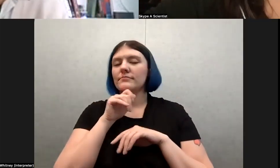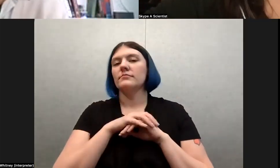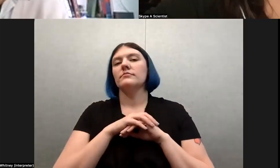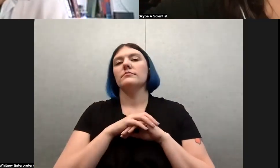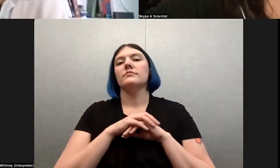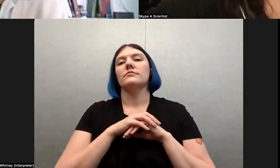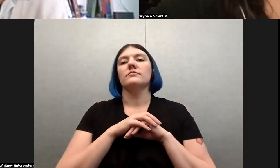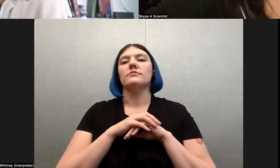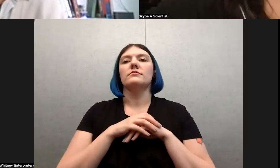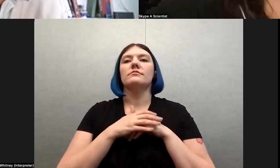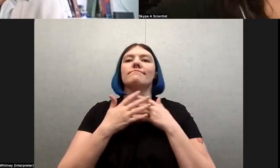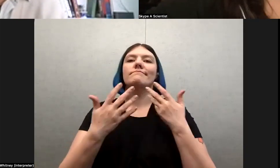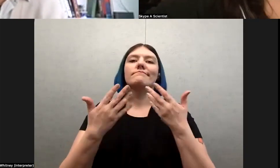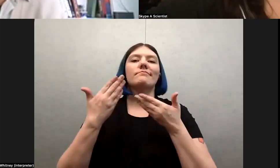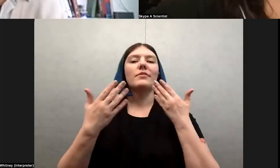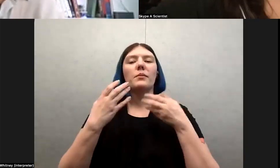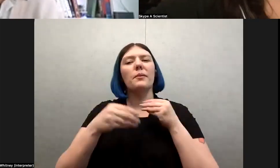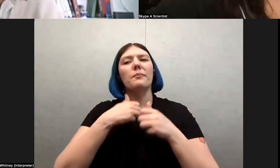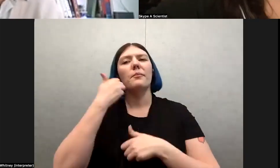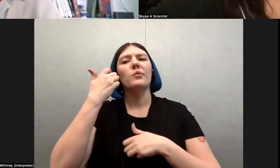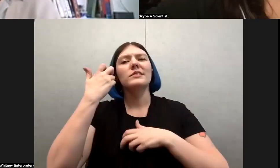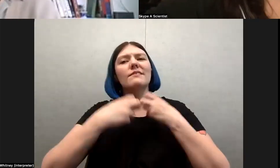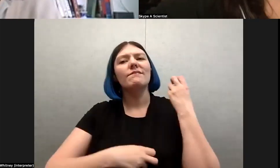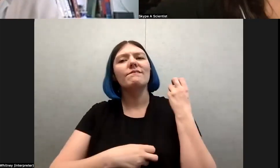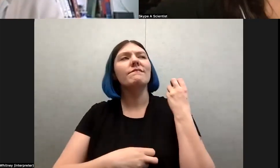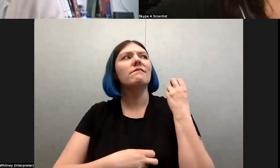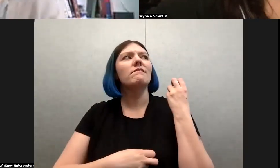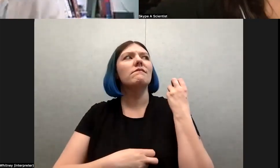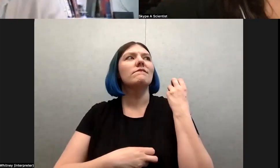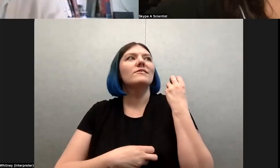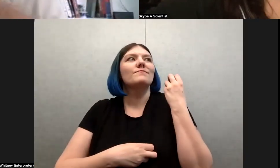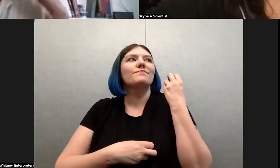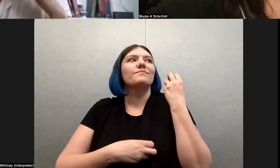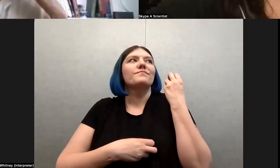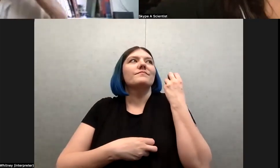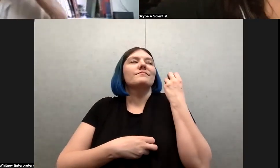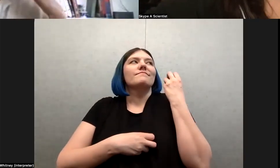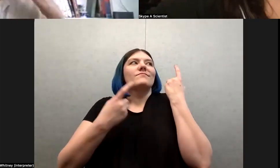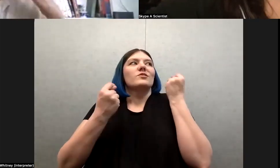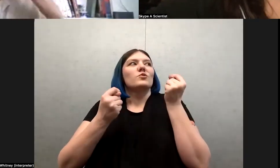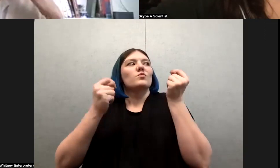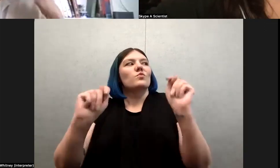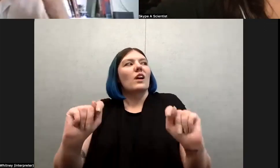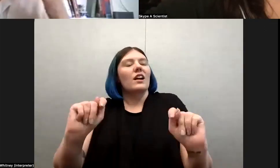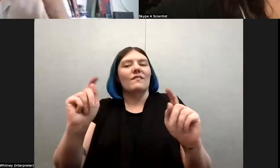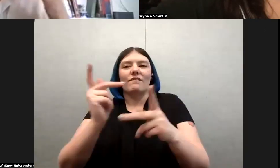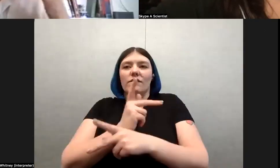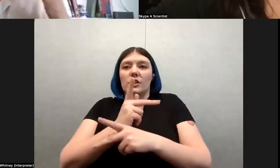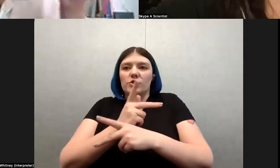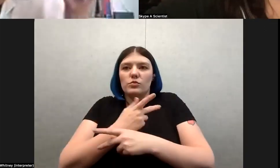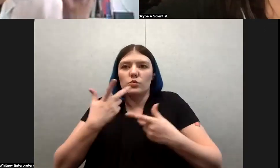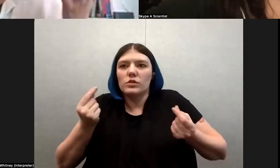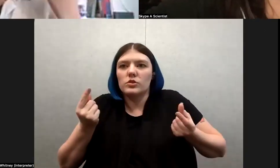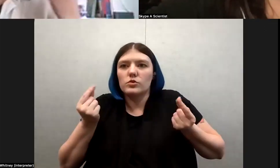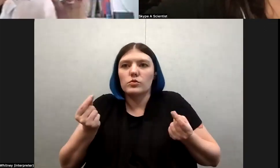think maybe the hardest part of my job is just trying to figure out what we can do about